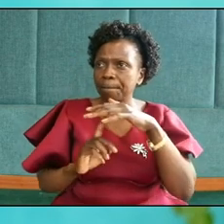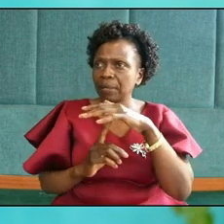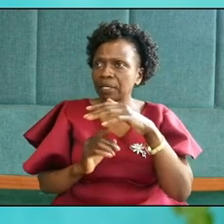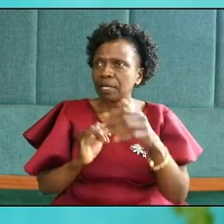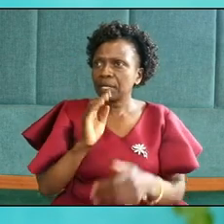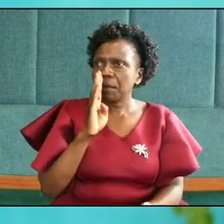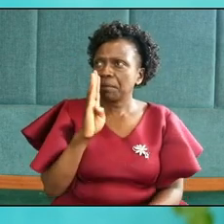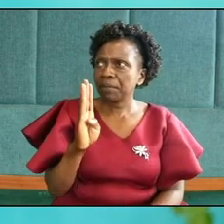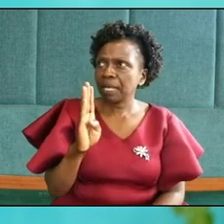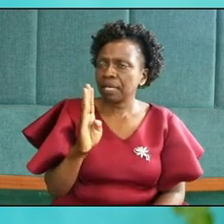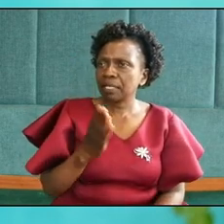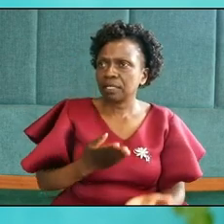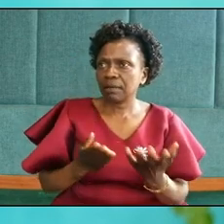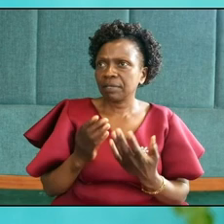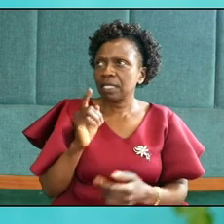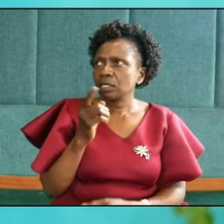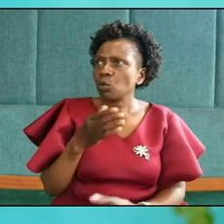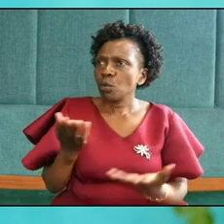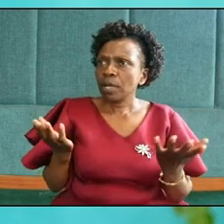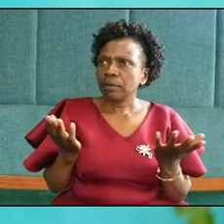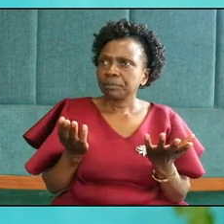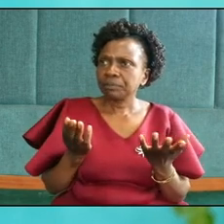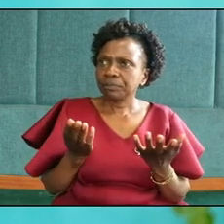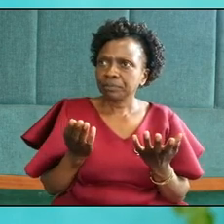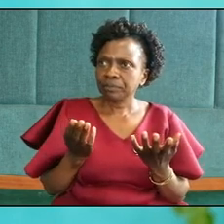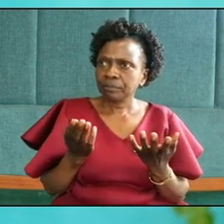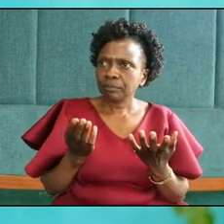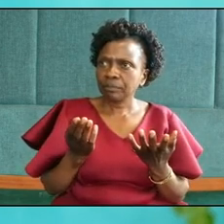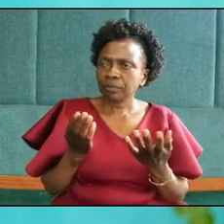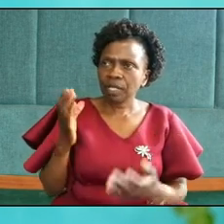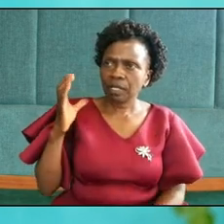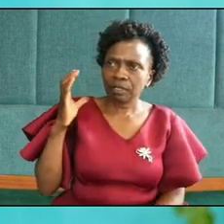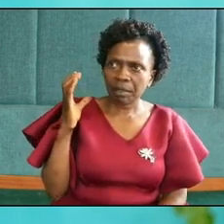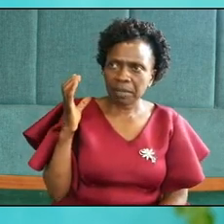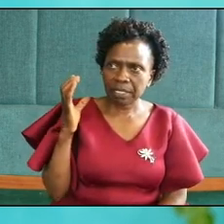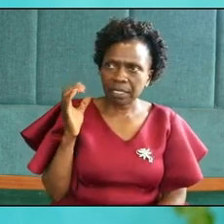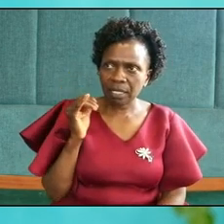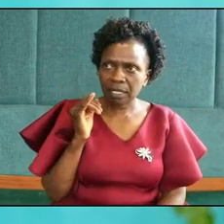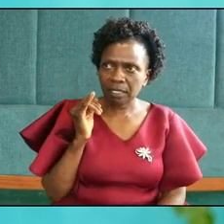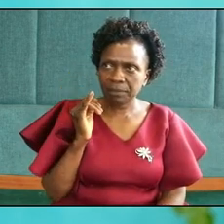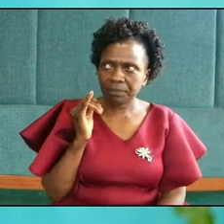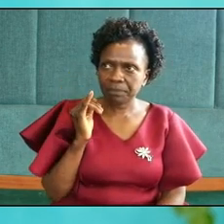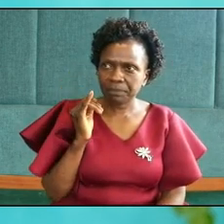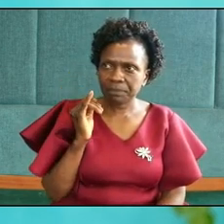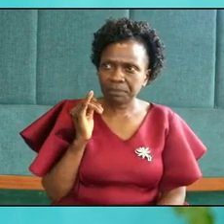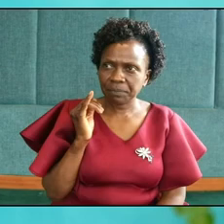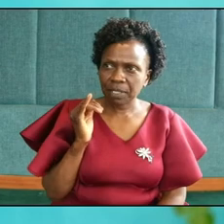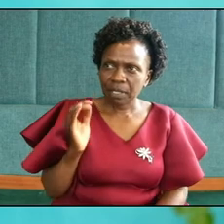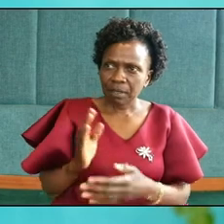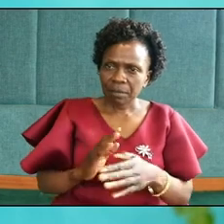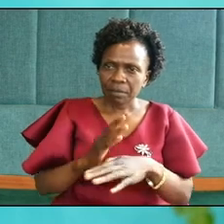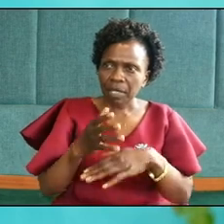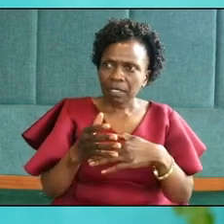is being done. Let's look at military a little bit. You know, a chaplain in the military is, of course, answerable to the commandant. Come